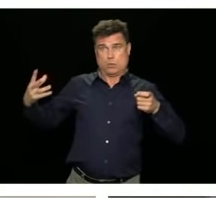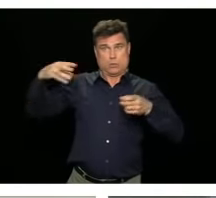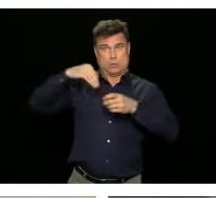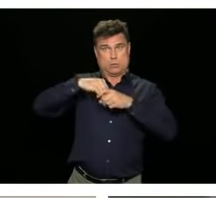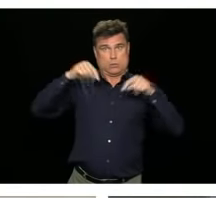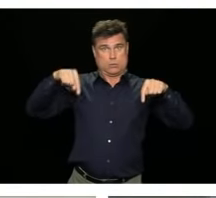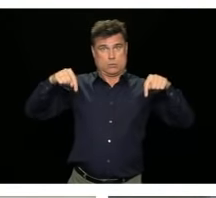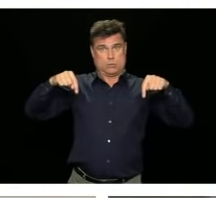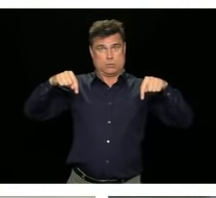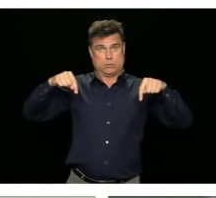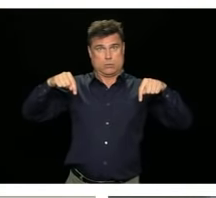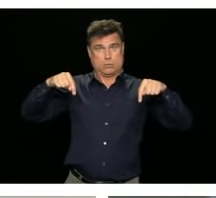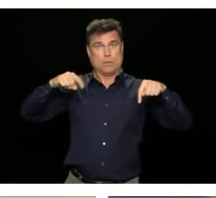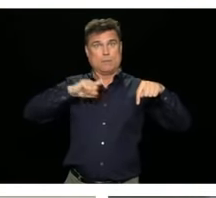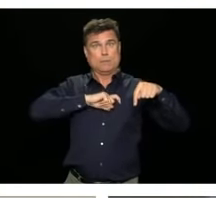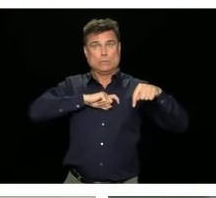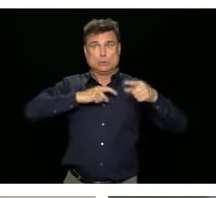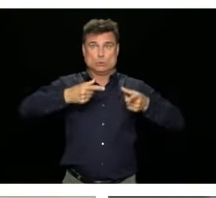justice reform